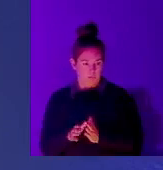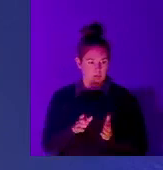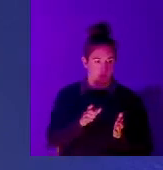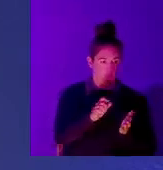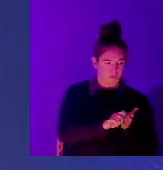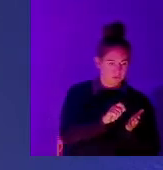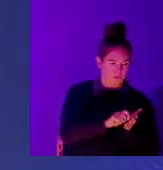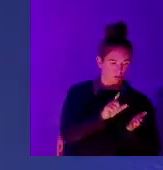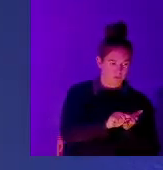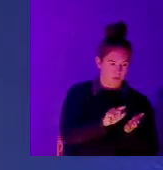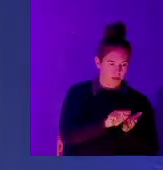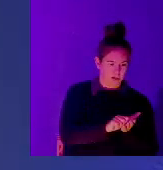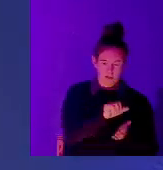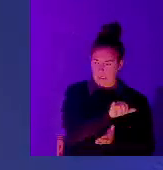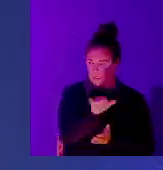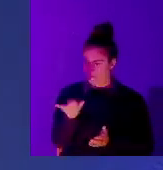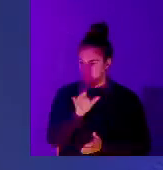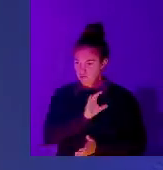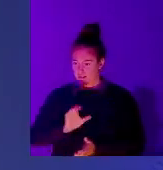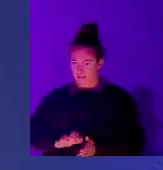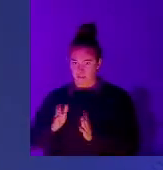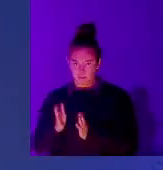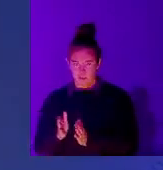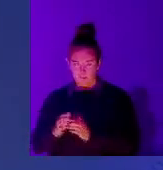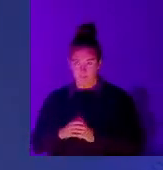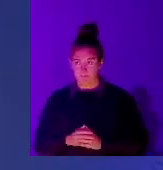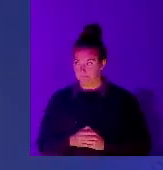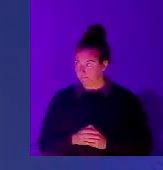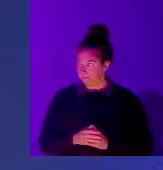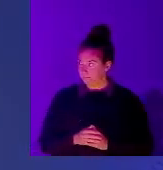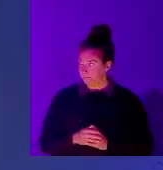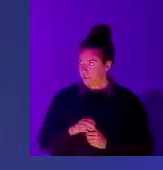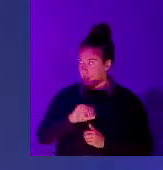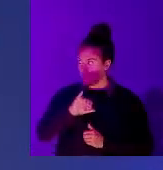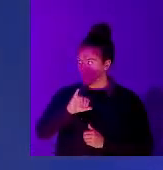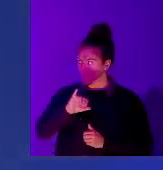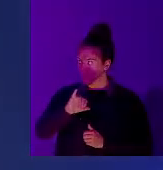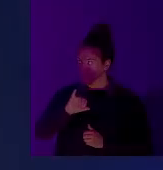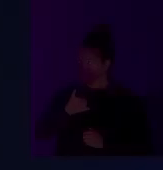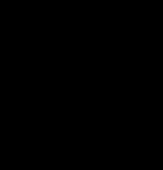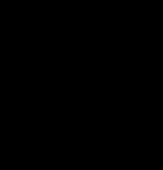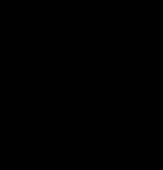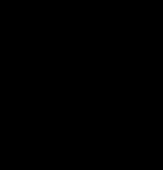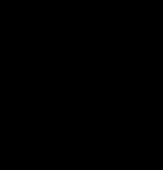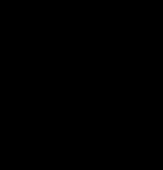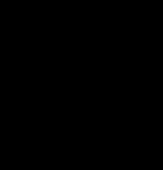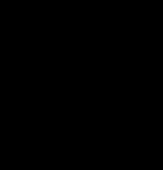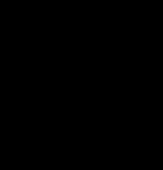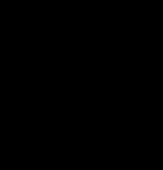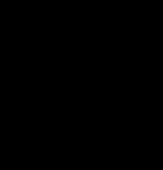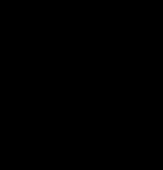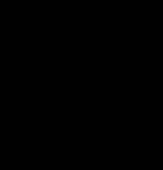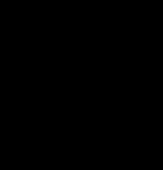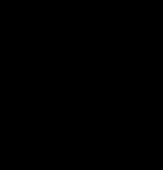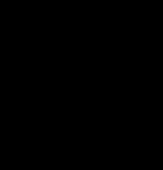John 1:1, very familiar passage. In the beginning was the Word, and the Word was with God, and